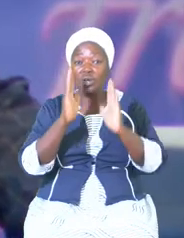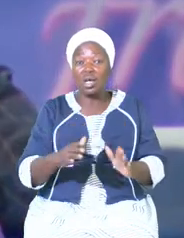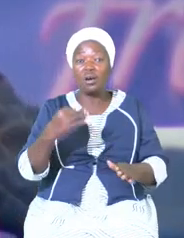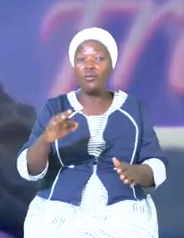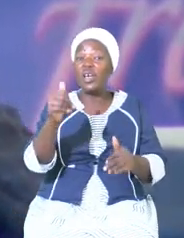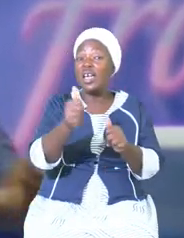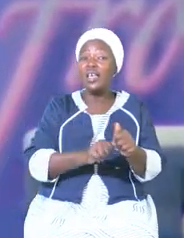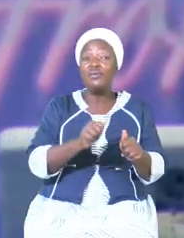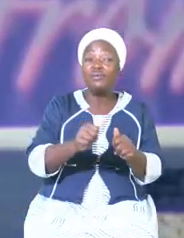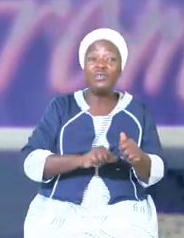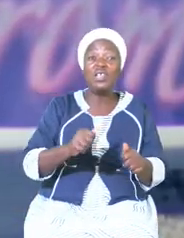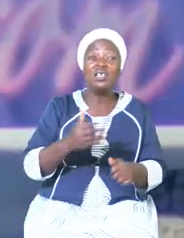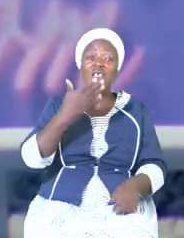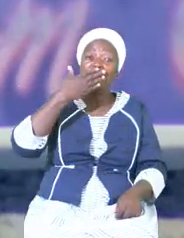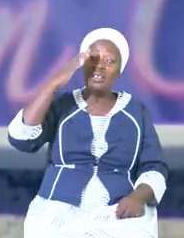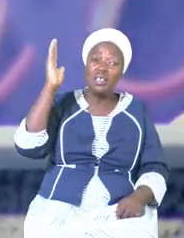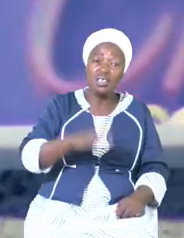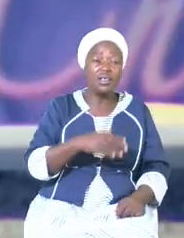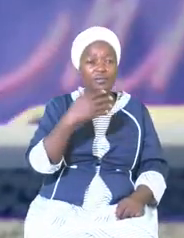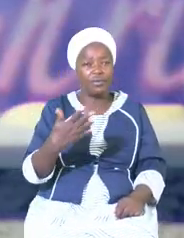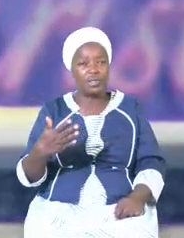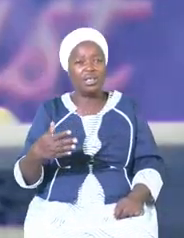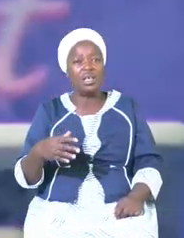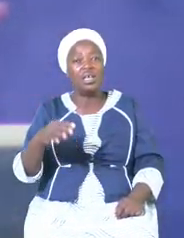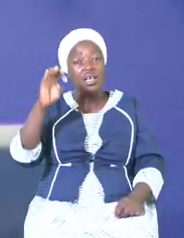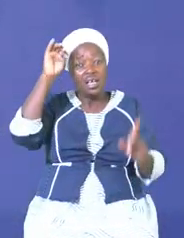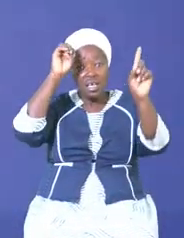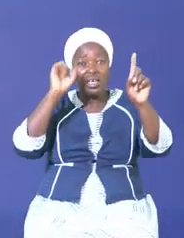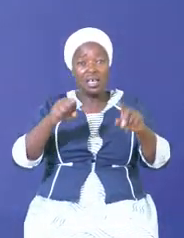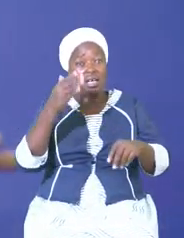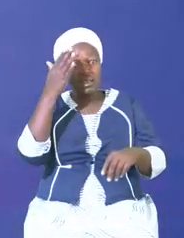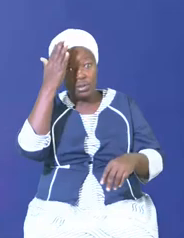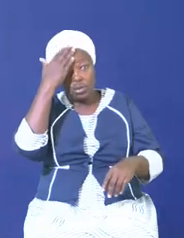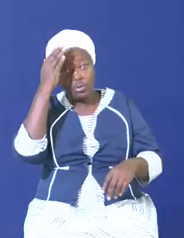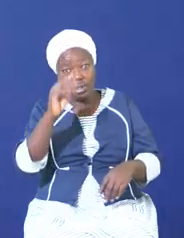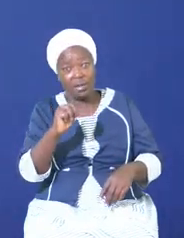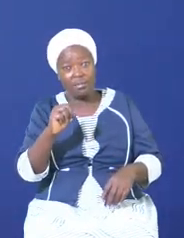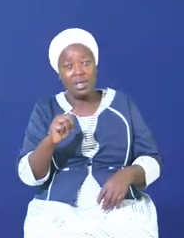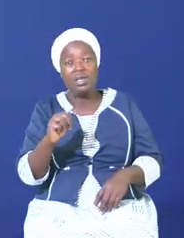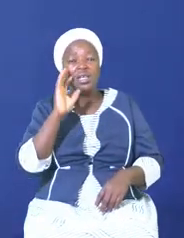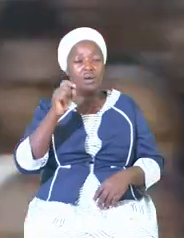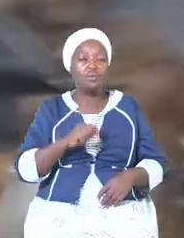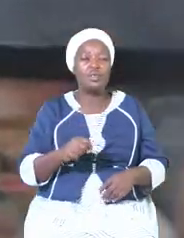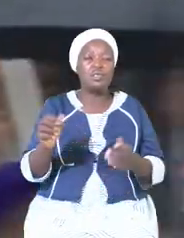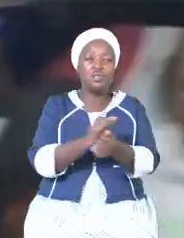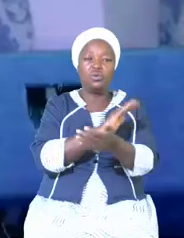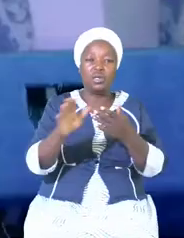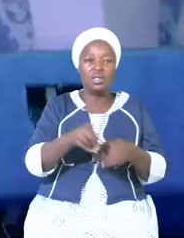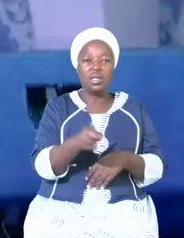evil sin, he can identify them, it will destroy them out of your